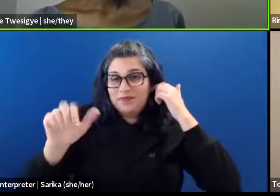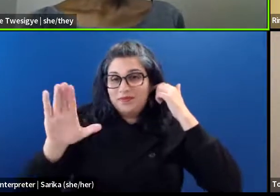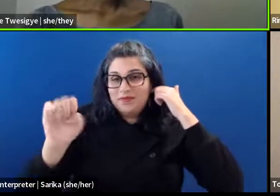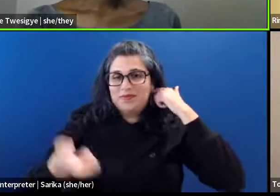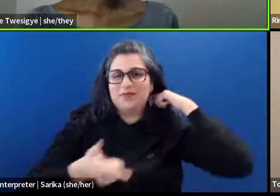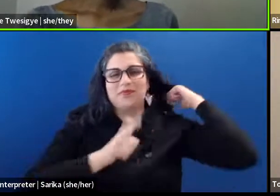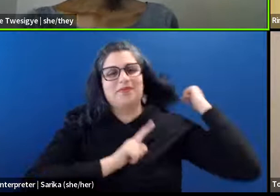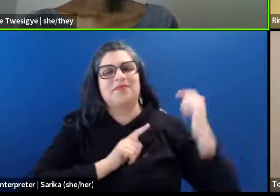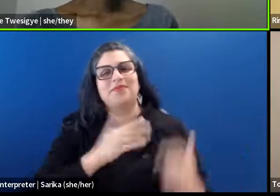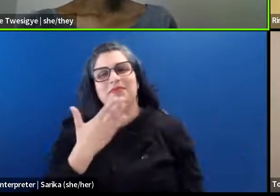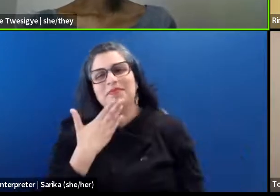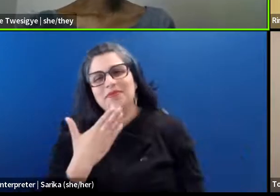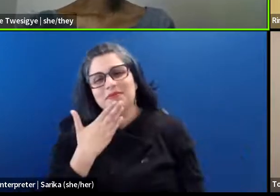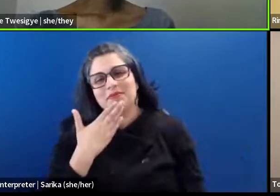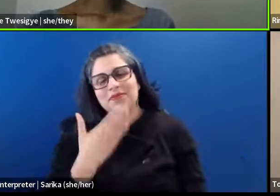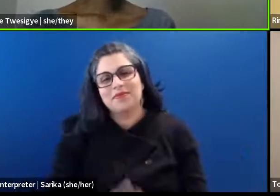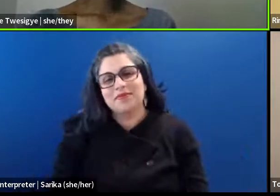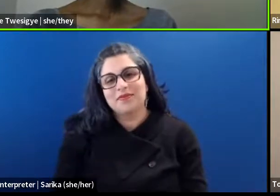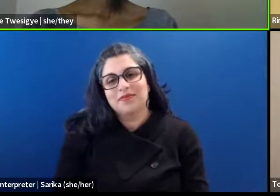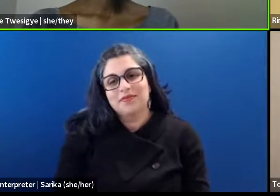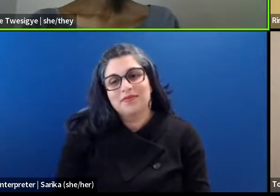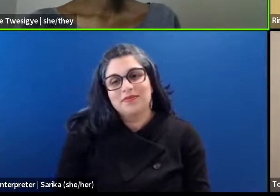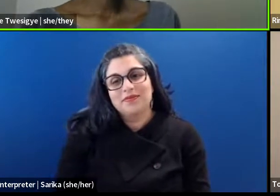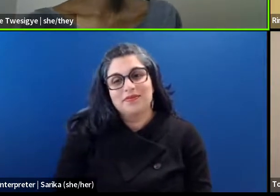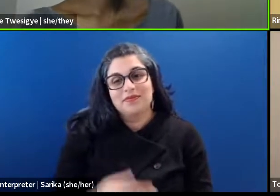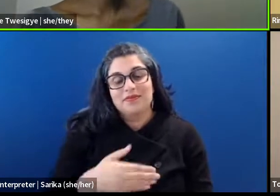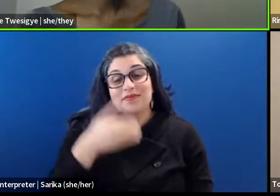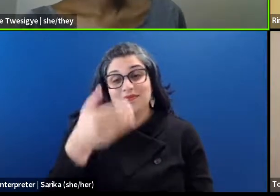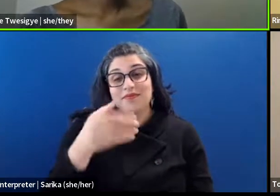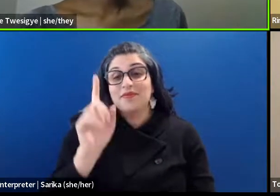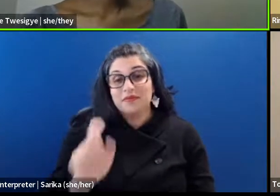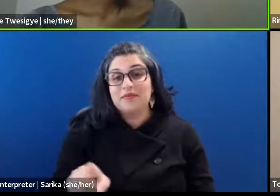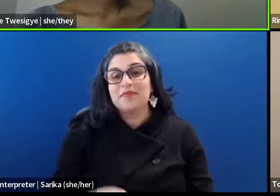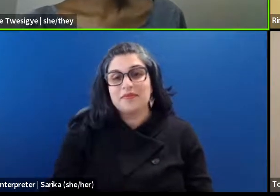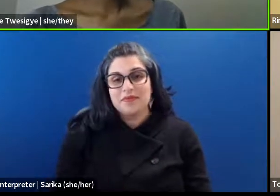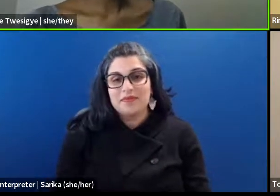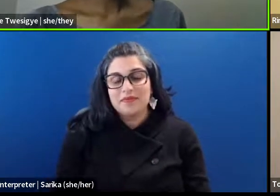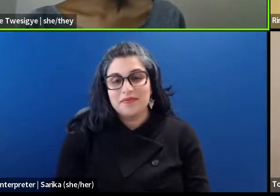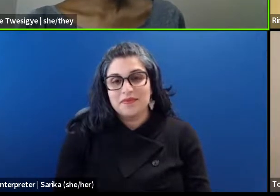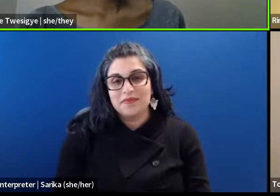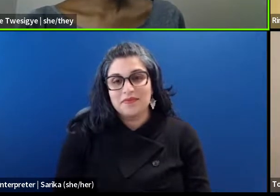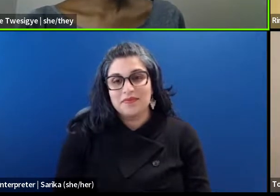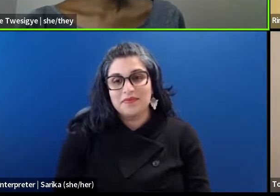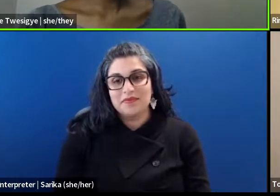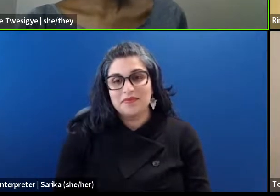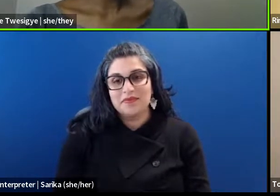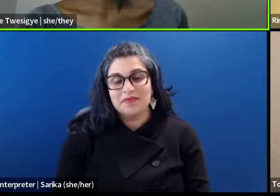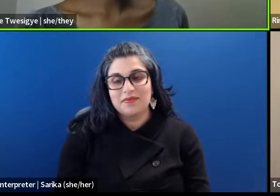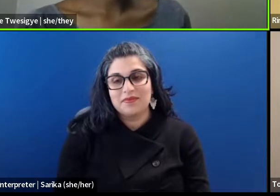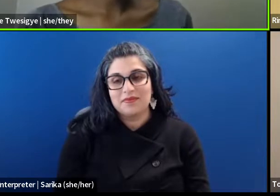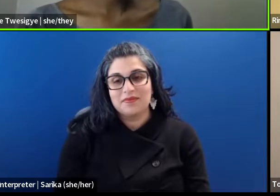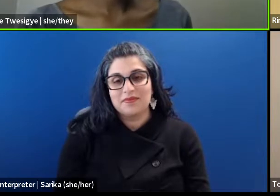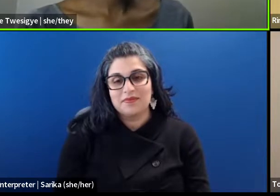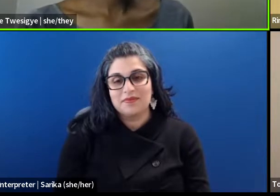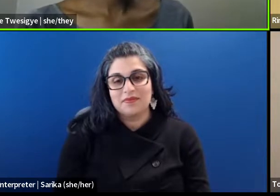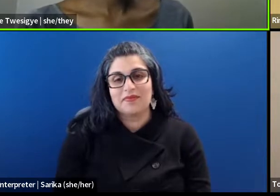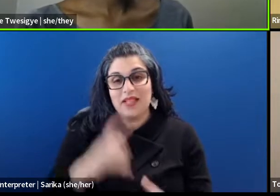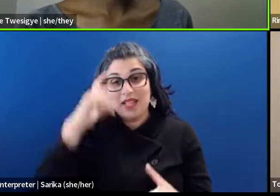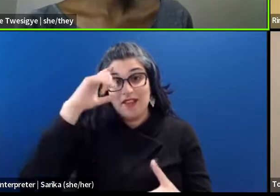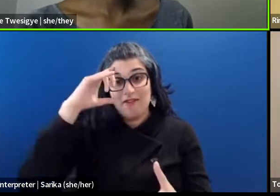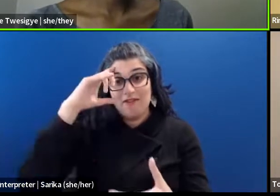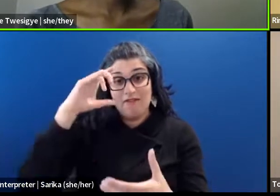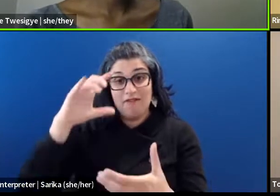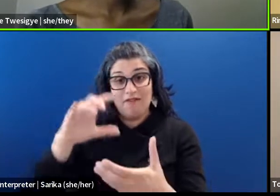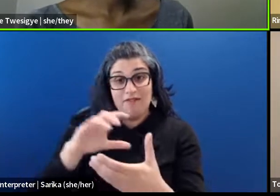Yeah, thank you. So the next question here is, what does faith, or does faith have a place